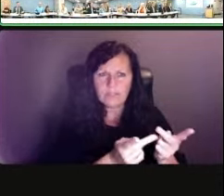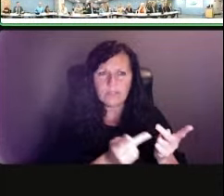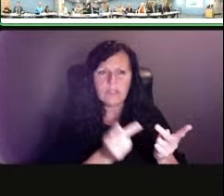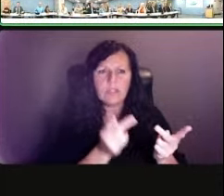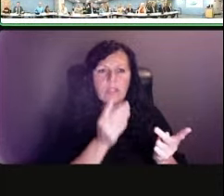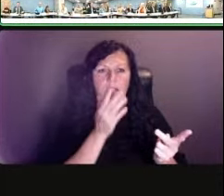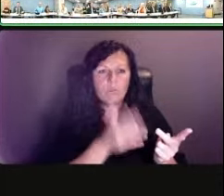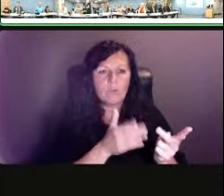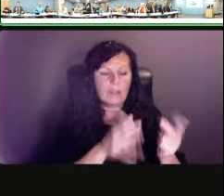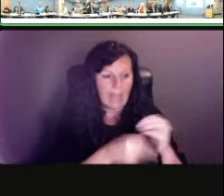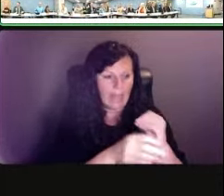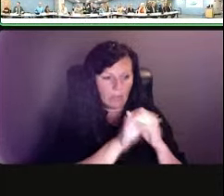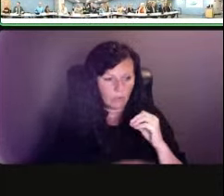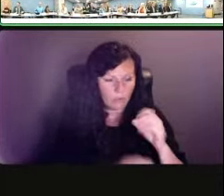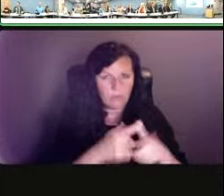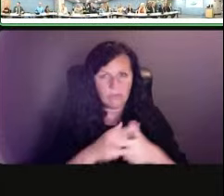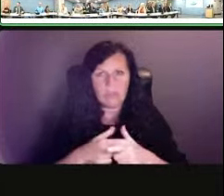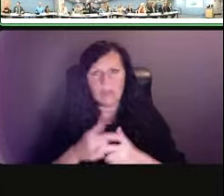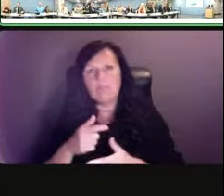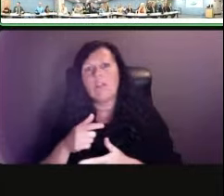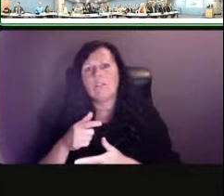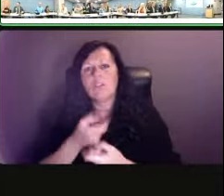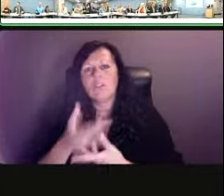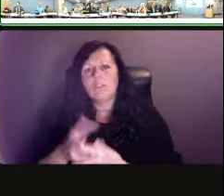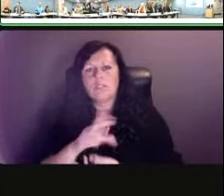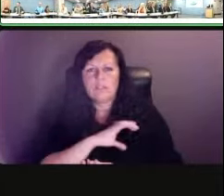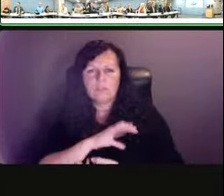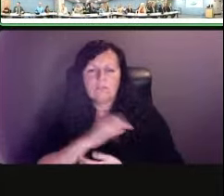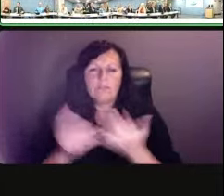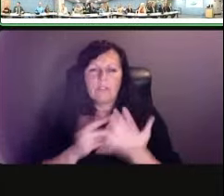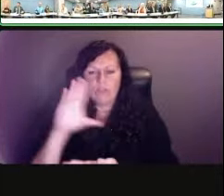reduction. You go even further,